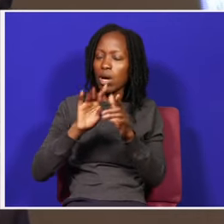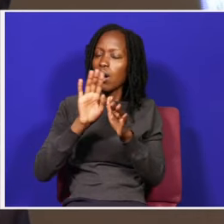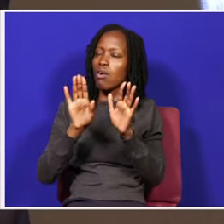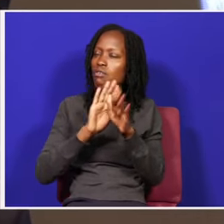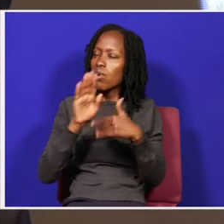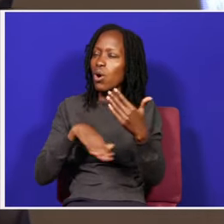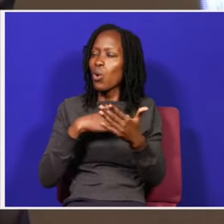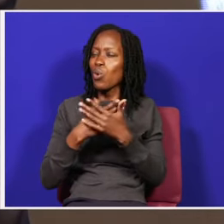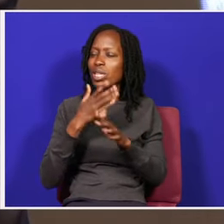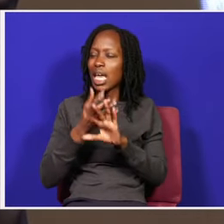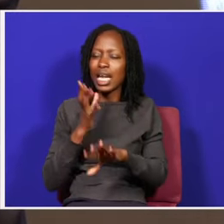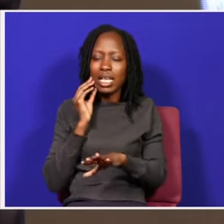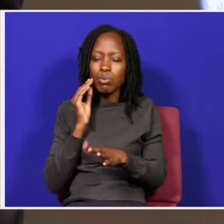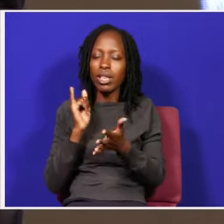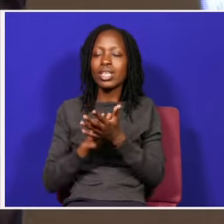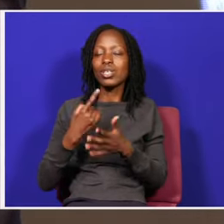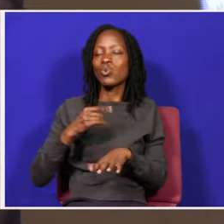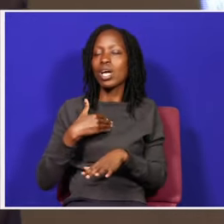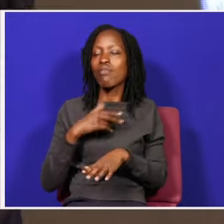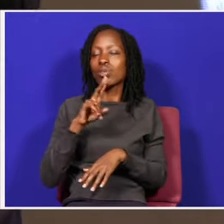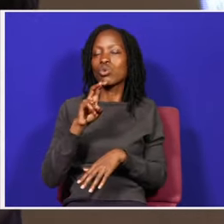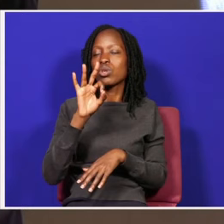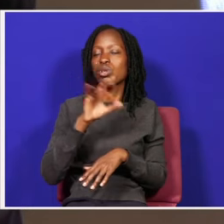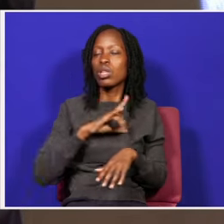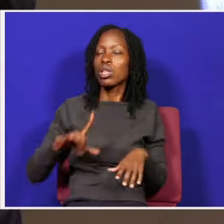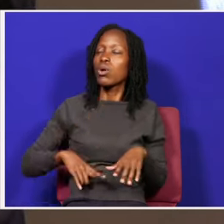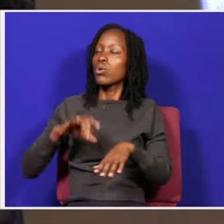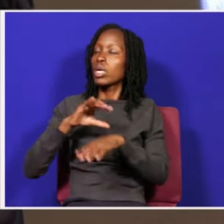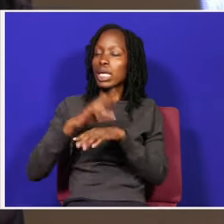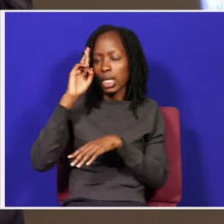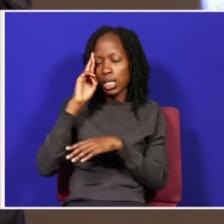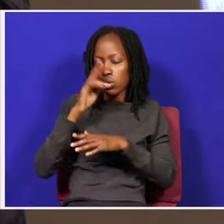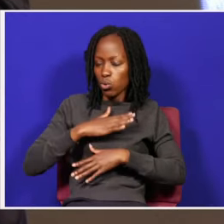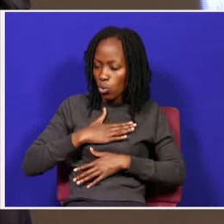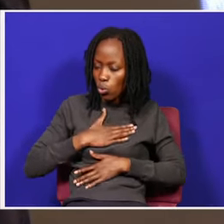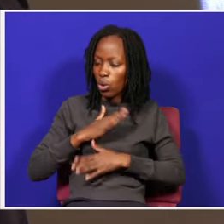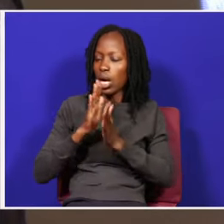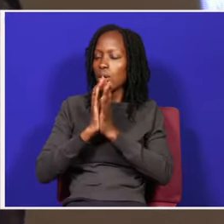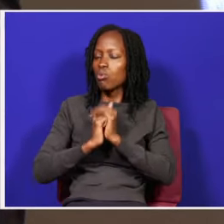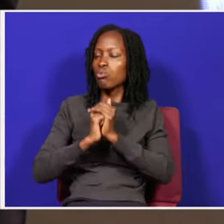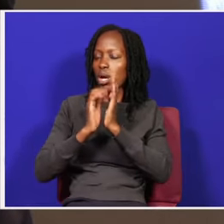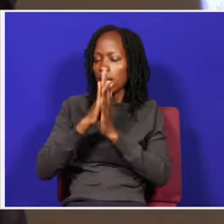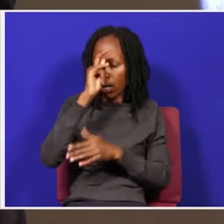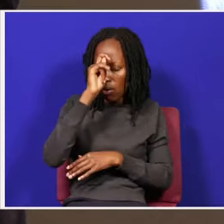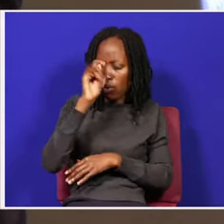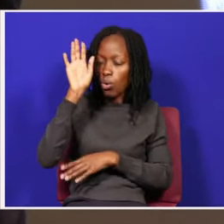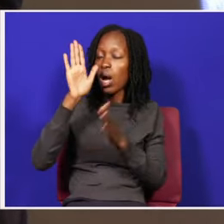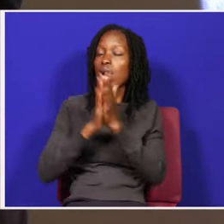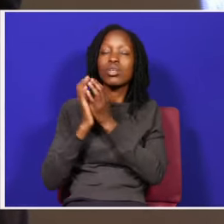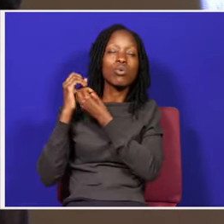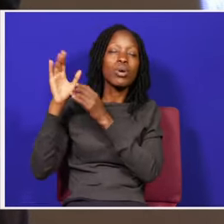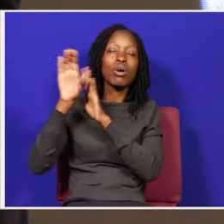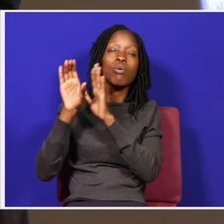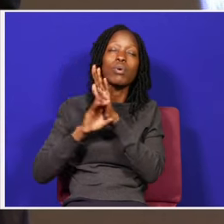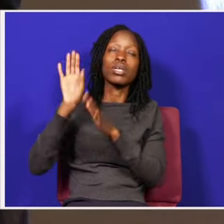in 2023, we will find reason to honor you, to worship you, to reverence you, and to do the things that you ask us to do from